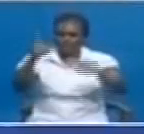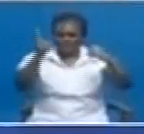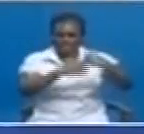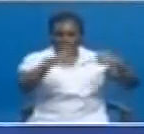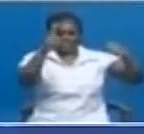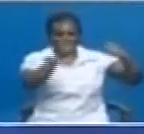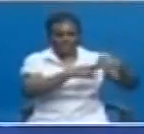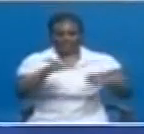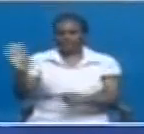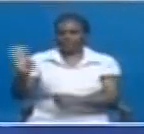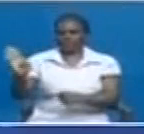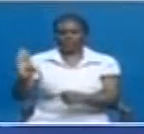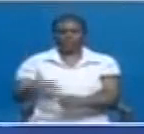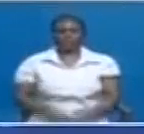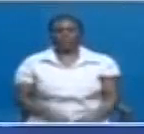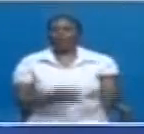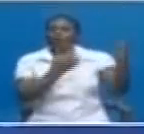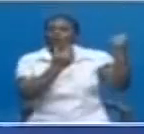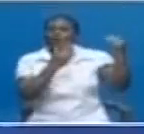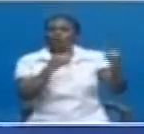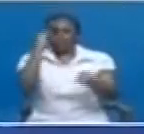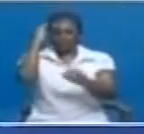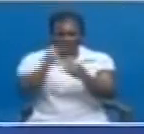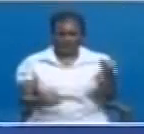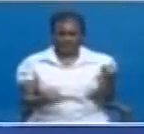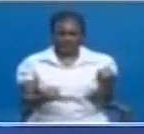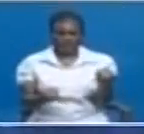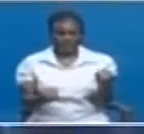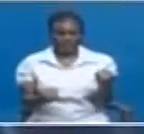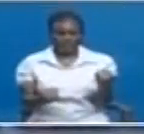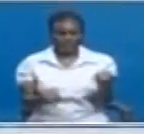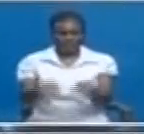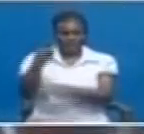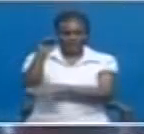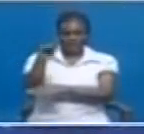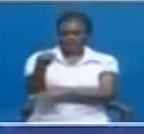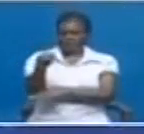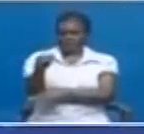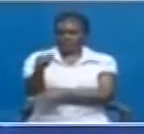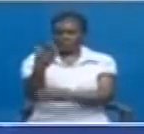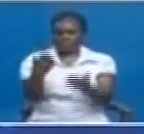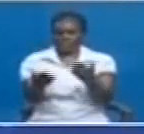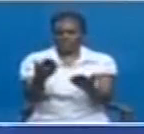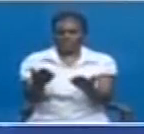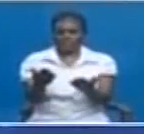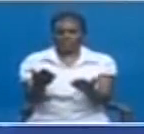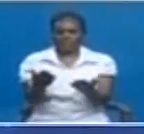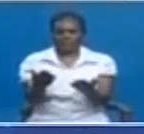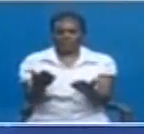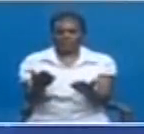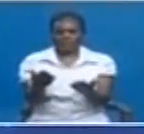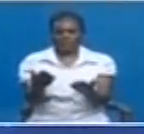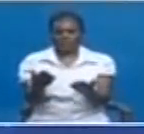shillings. Is an ask for, which doesn't make sense in the end, but then ask that for a premium, in the sense that if you've been